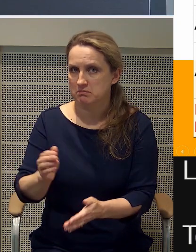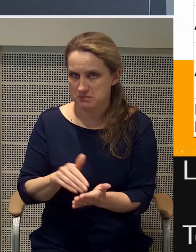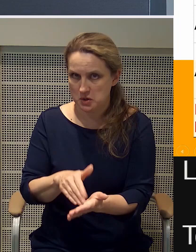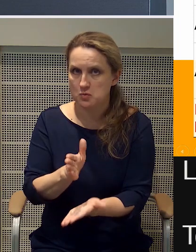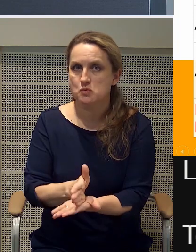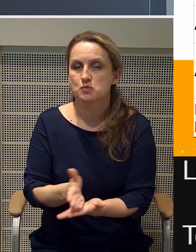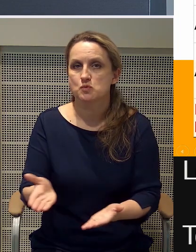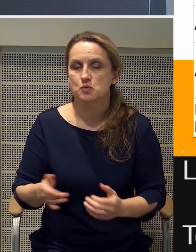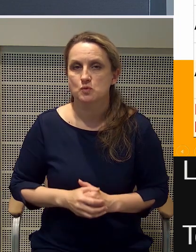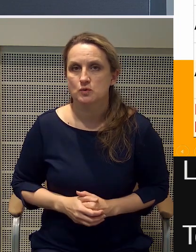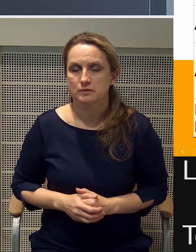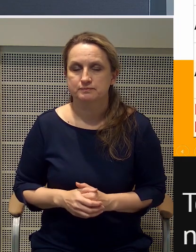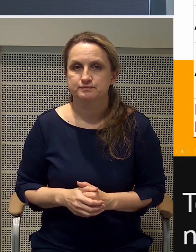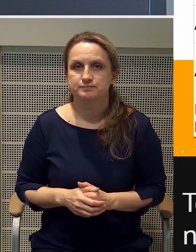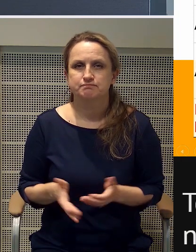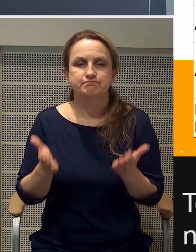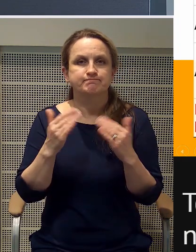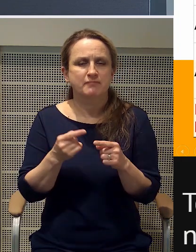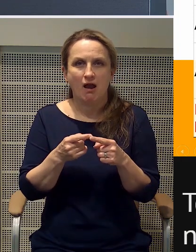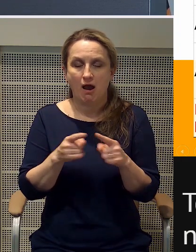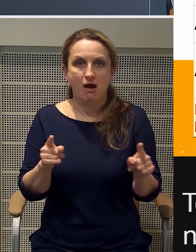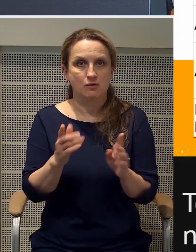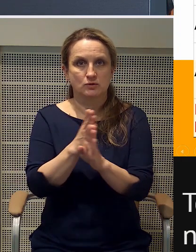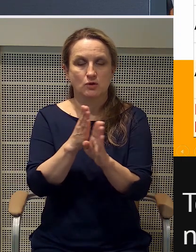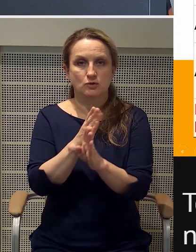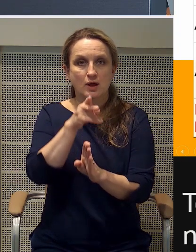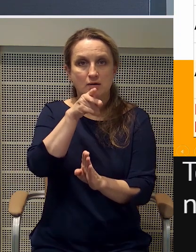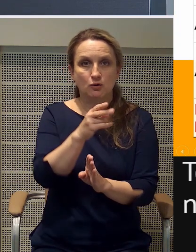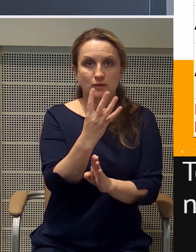it's ineffective, but not what we have seen.